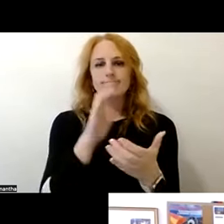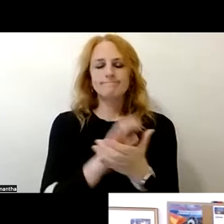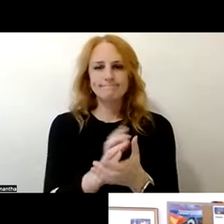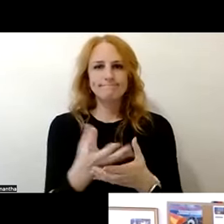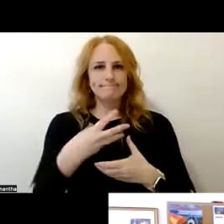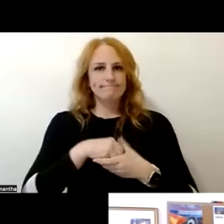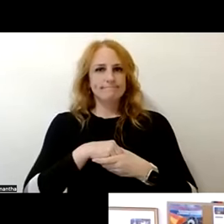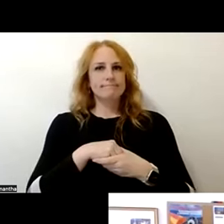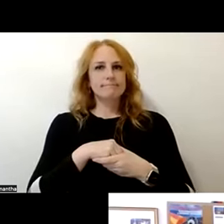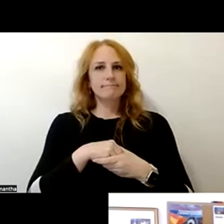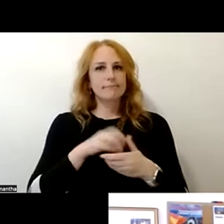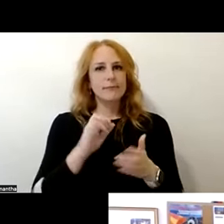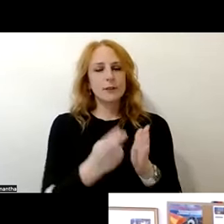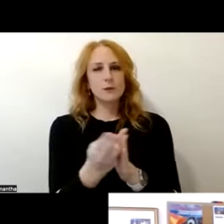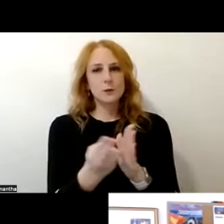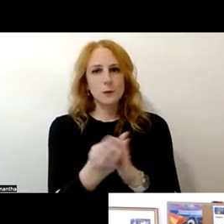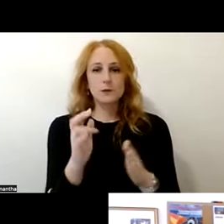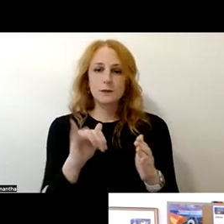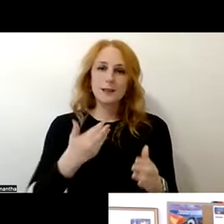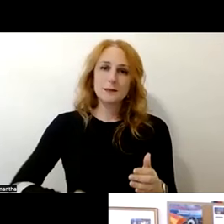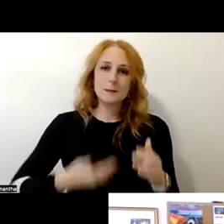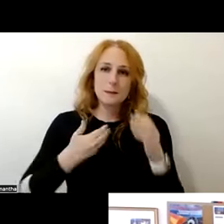true. So that's me.